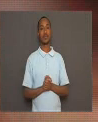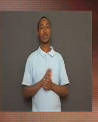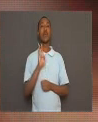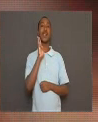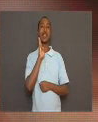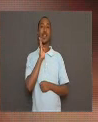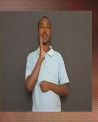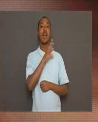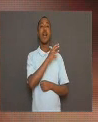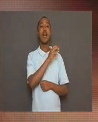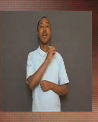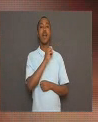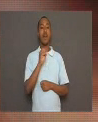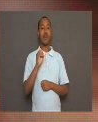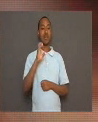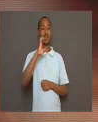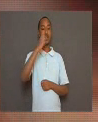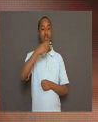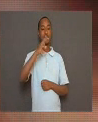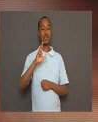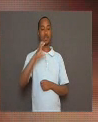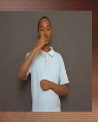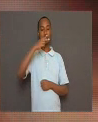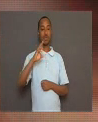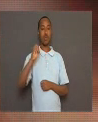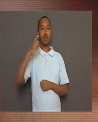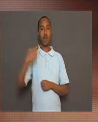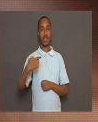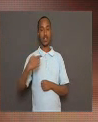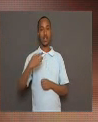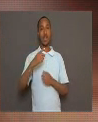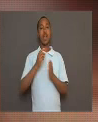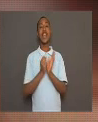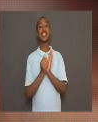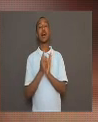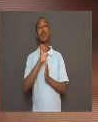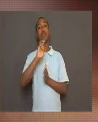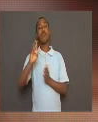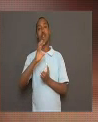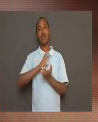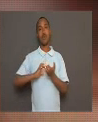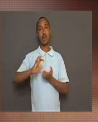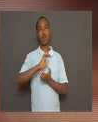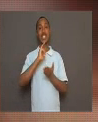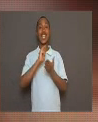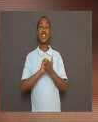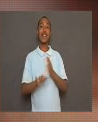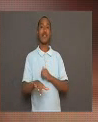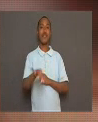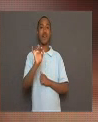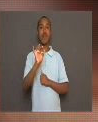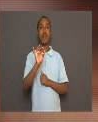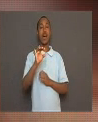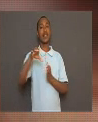Water and ethyl alcohol are examples of covalent compounds that are found